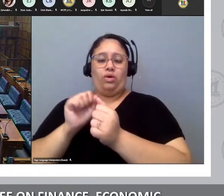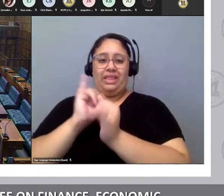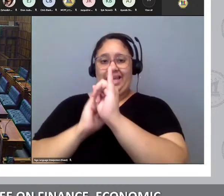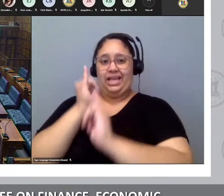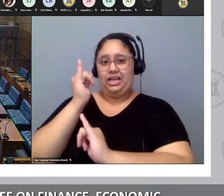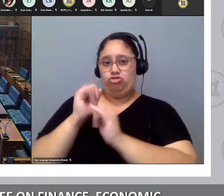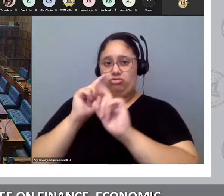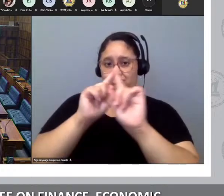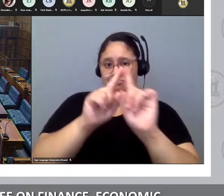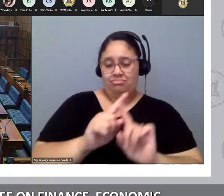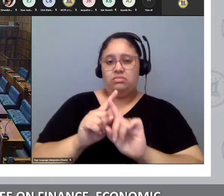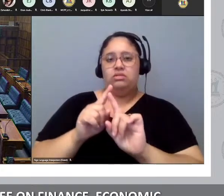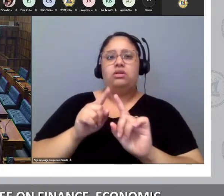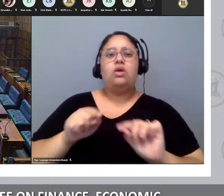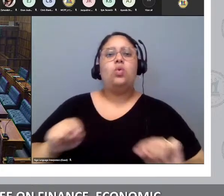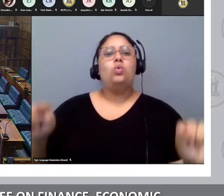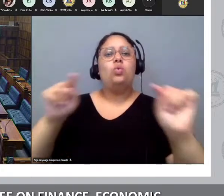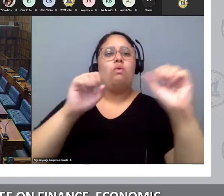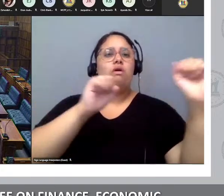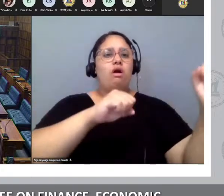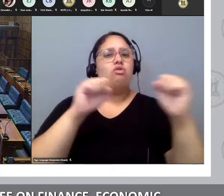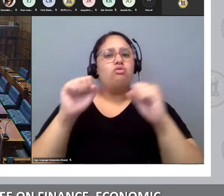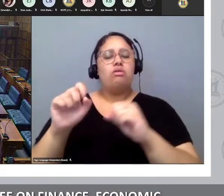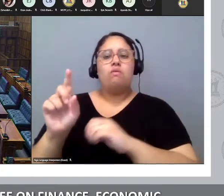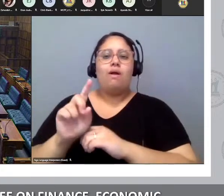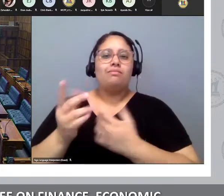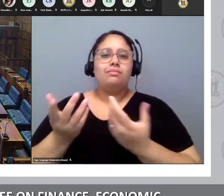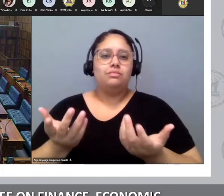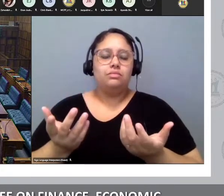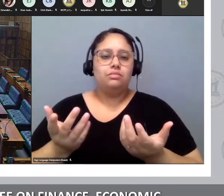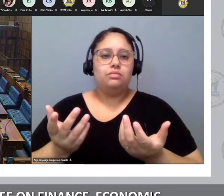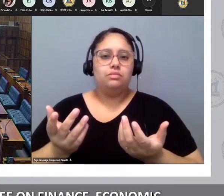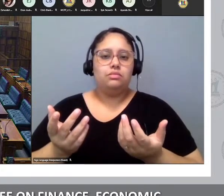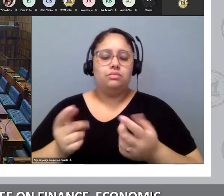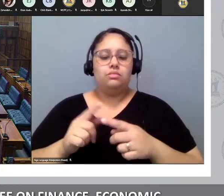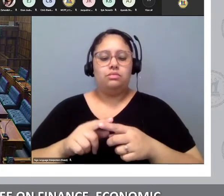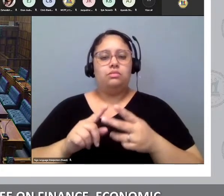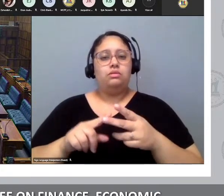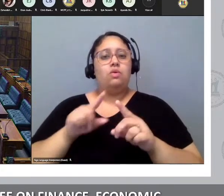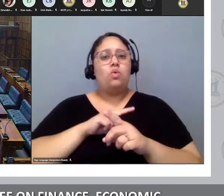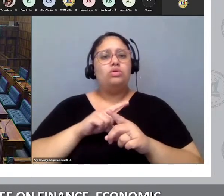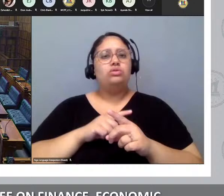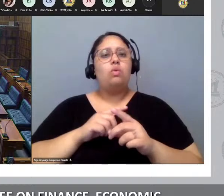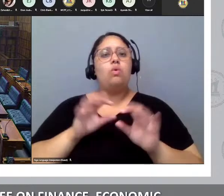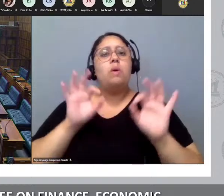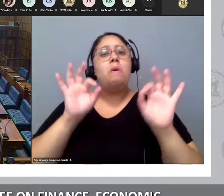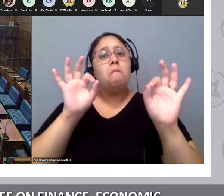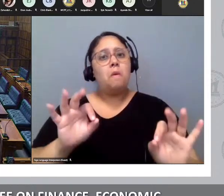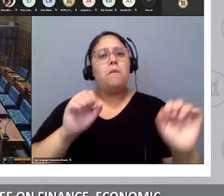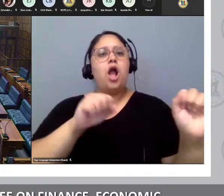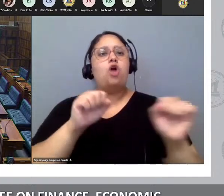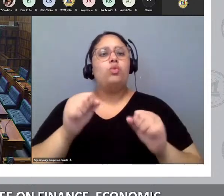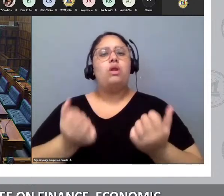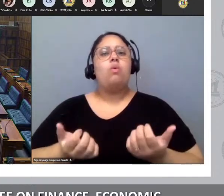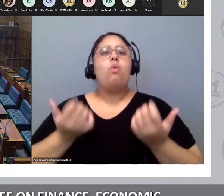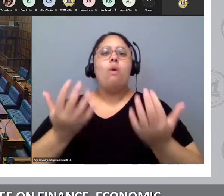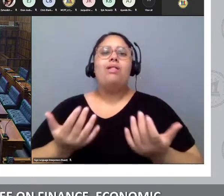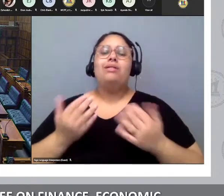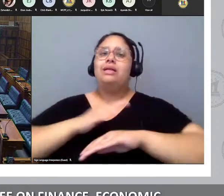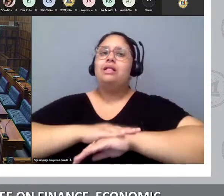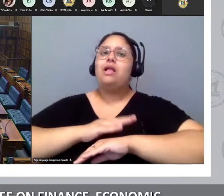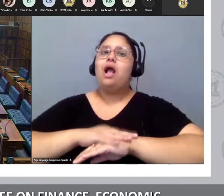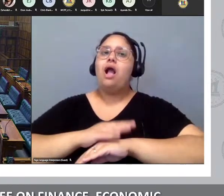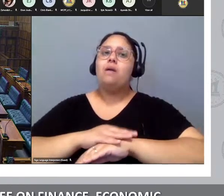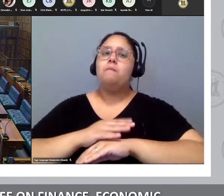been I mean the agreed H and the reasonable waiting times and and